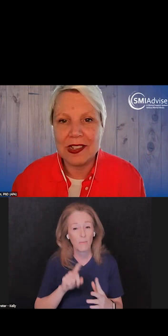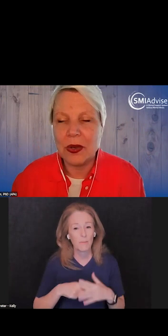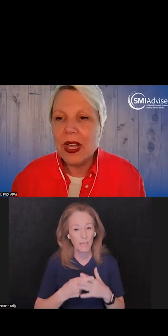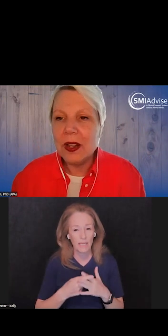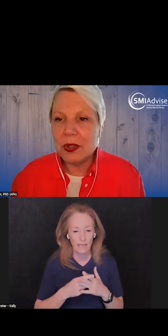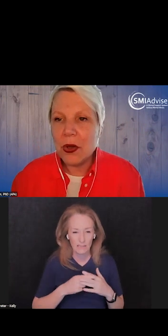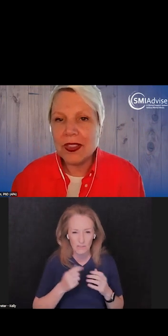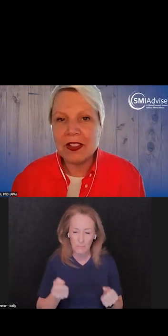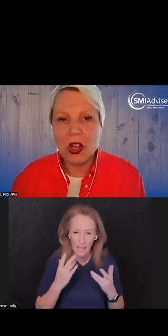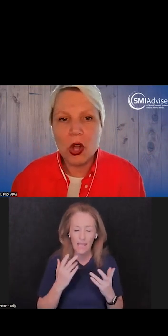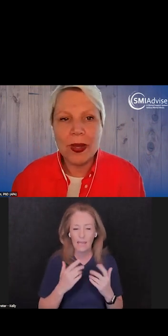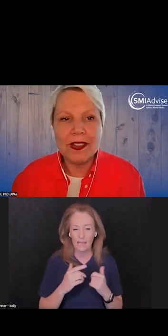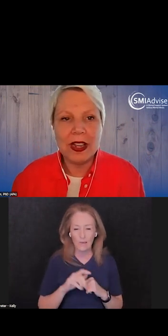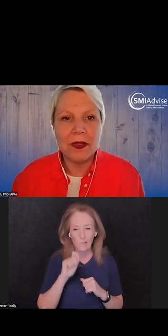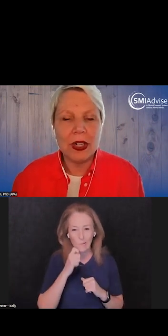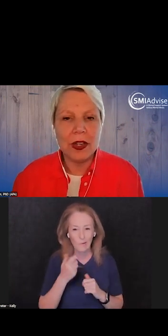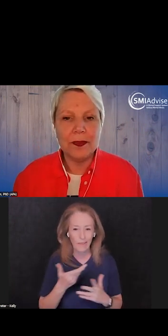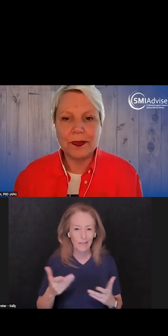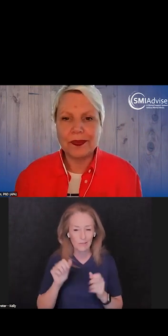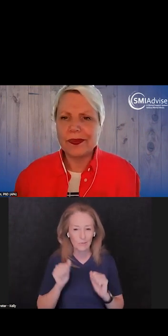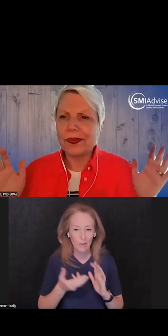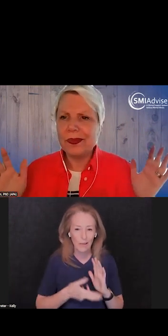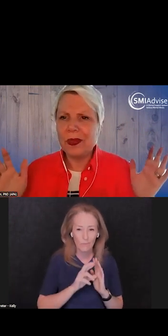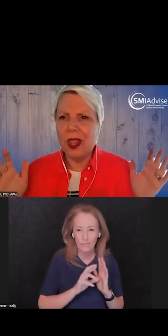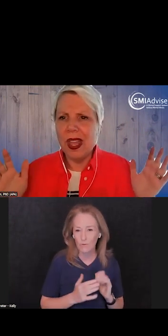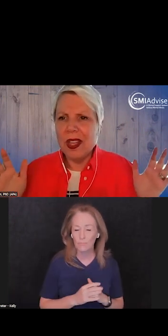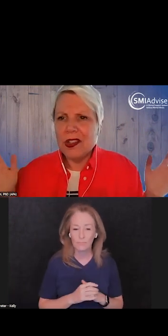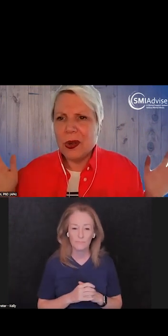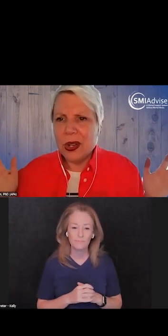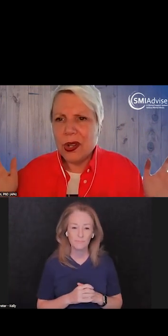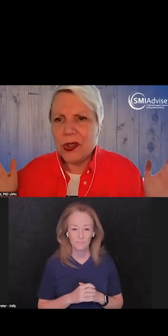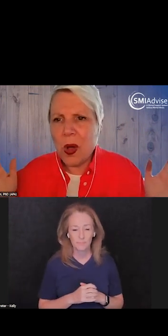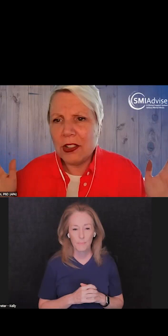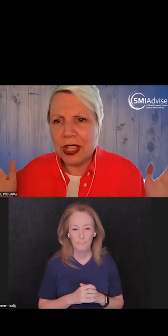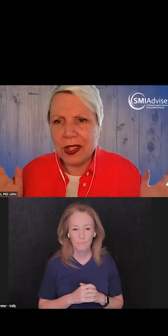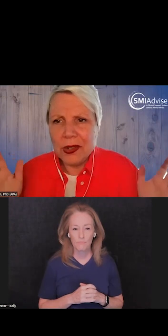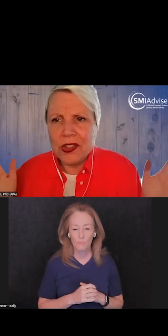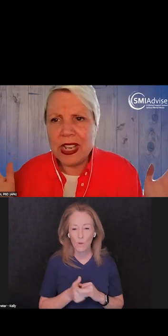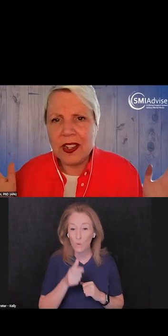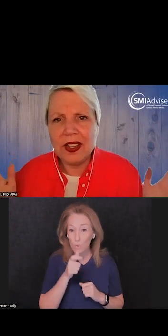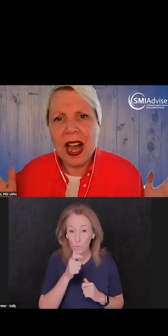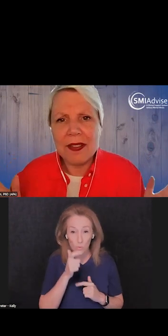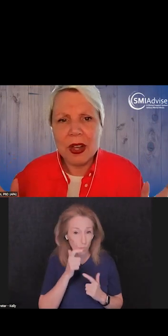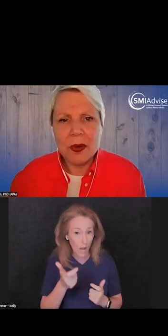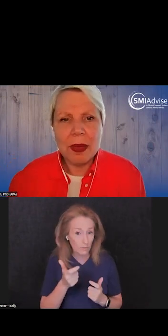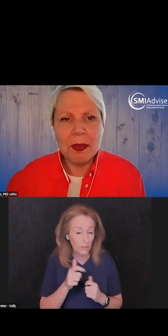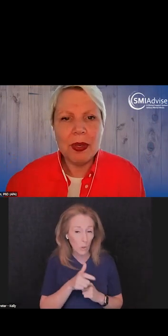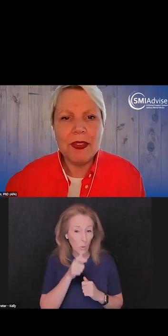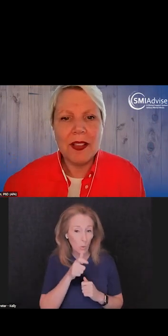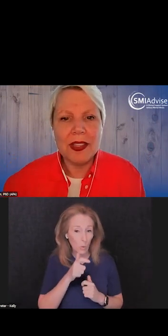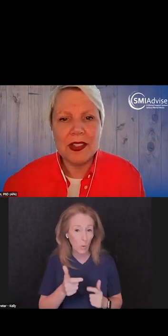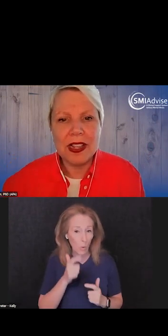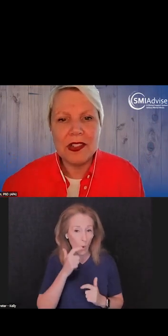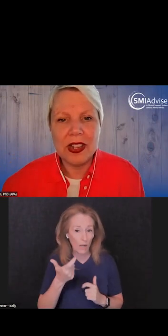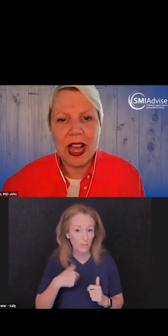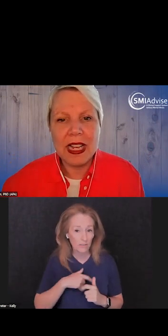and visit. So know that that's always there for you. So who's watching? Who's seeing us live? Remember, we've